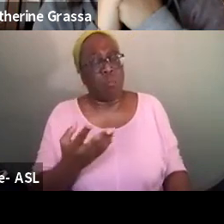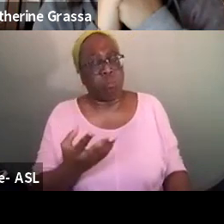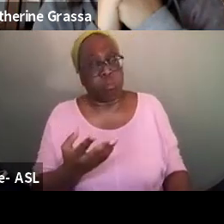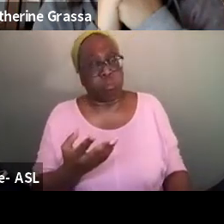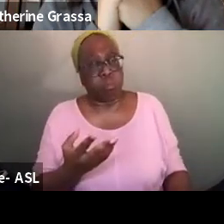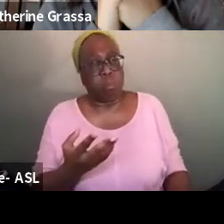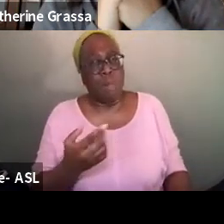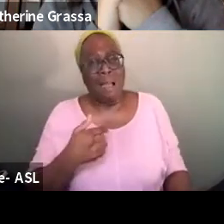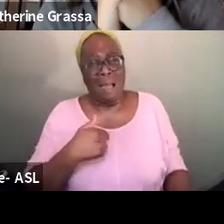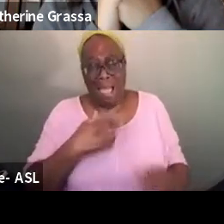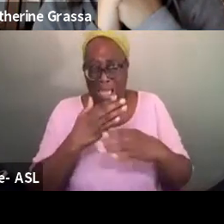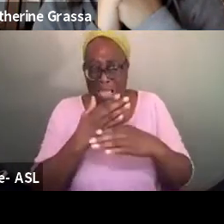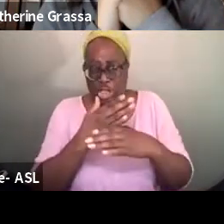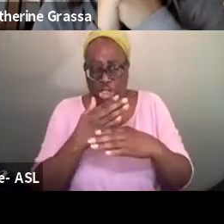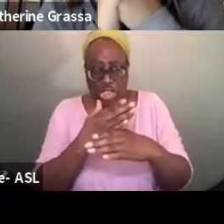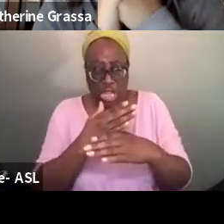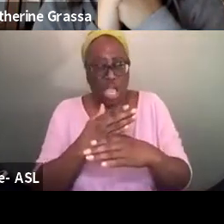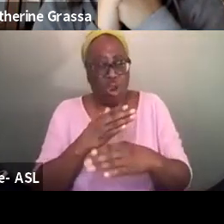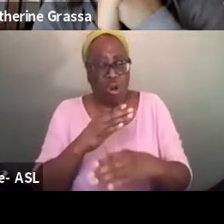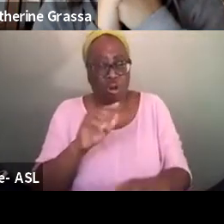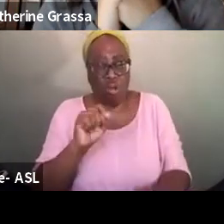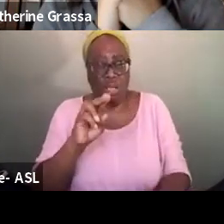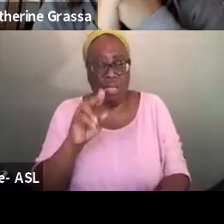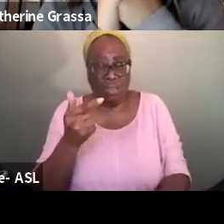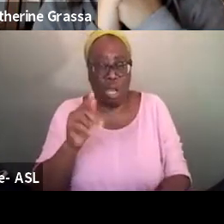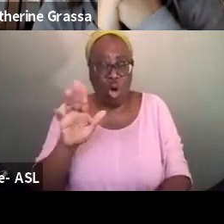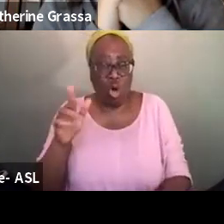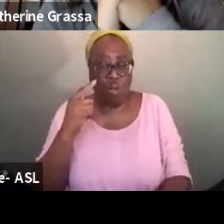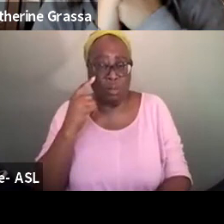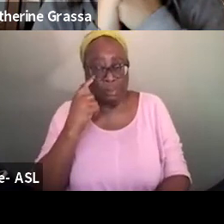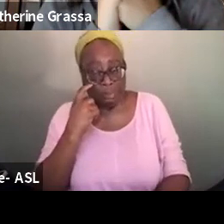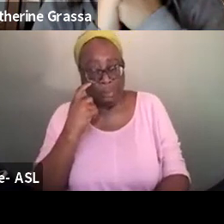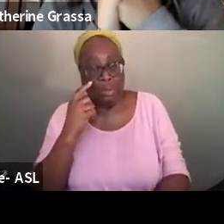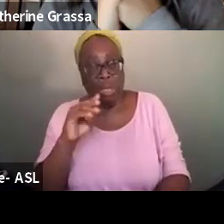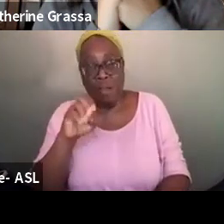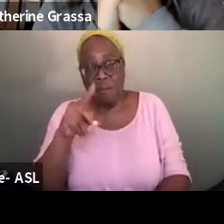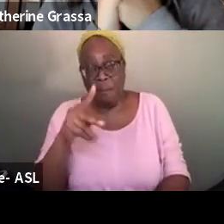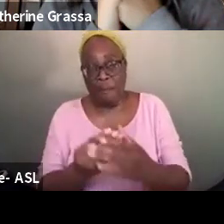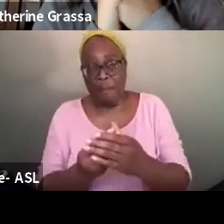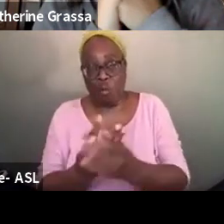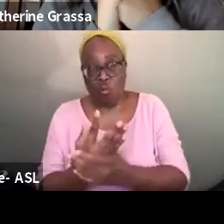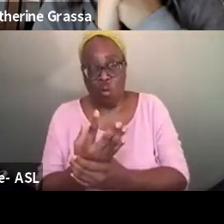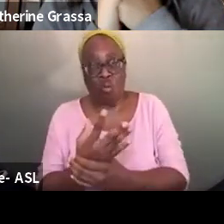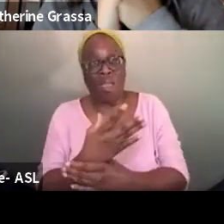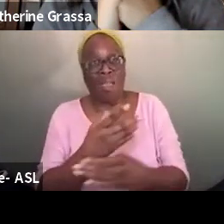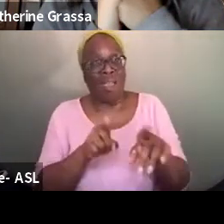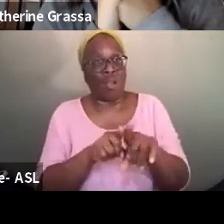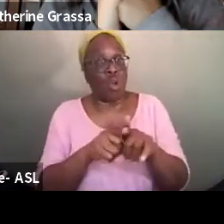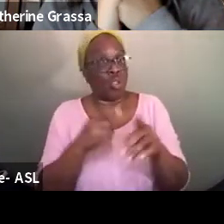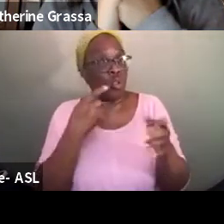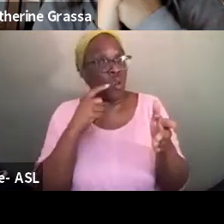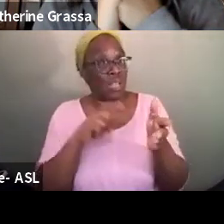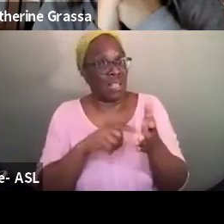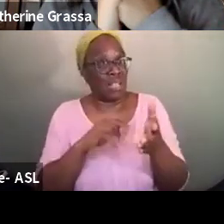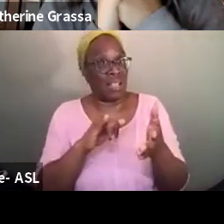I share Dr. Tong's skepticism of the MAP growth, and I also recognize the